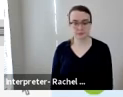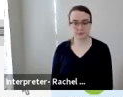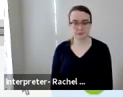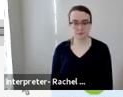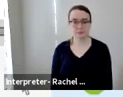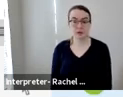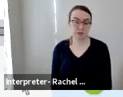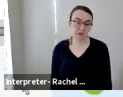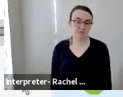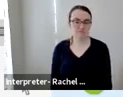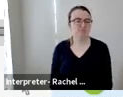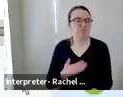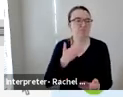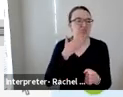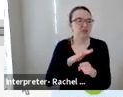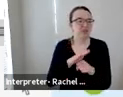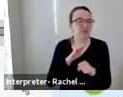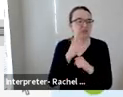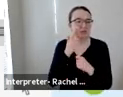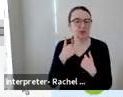Yeah, that's good enough for me.